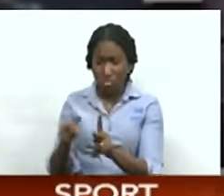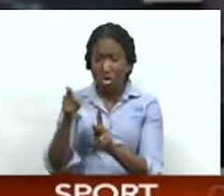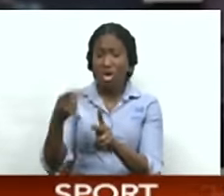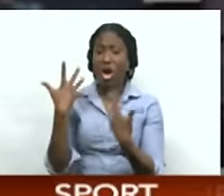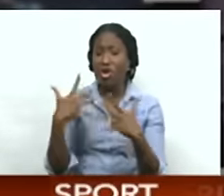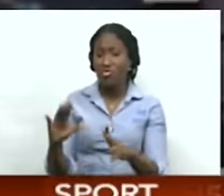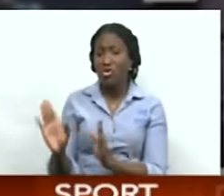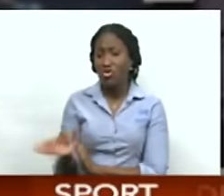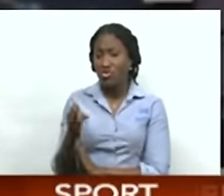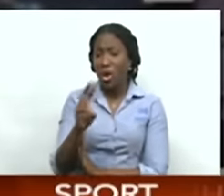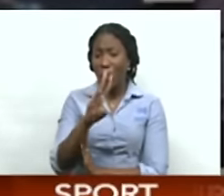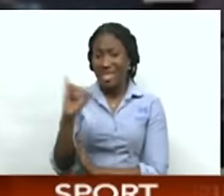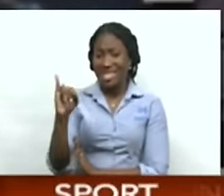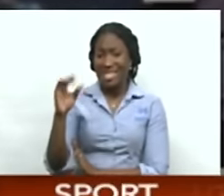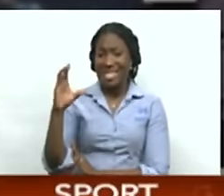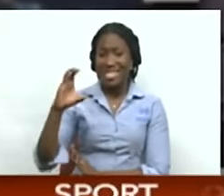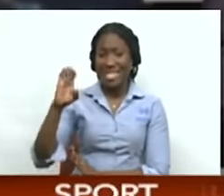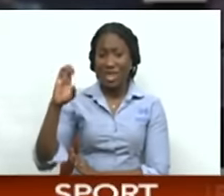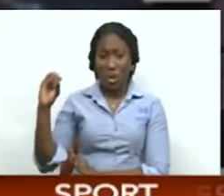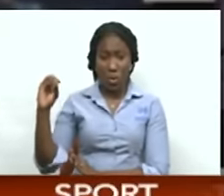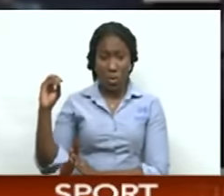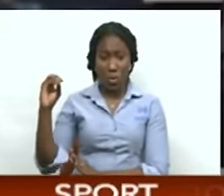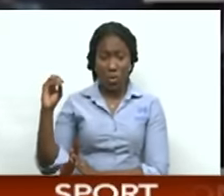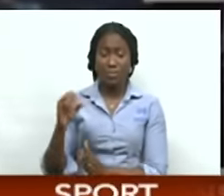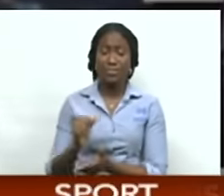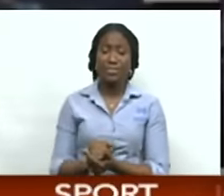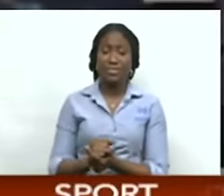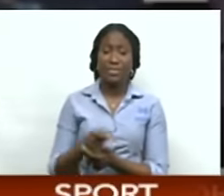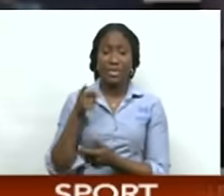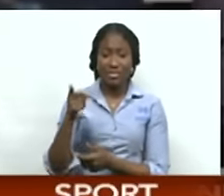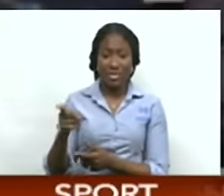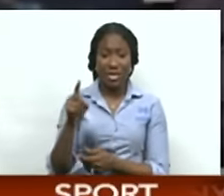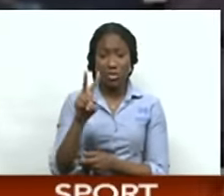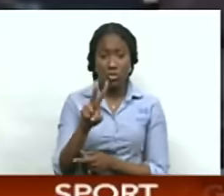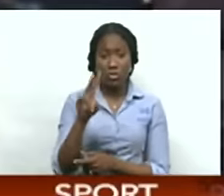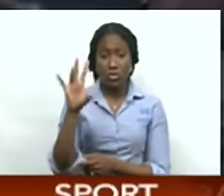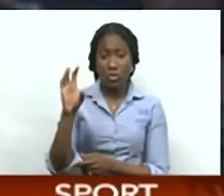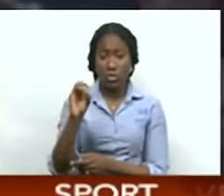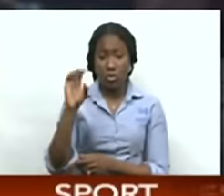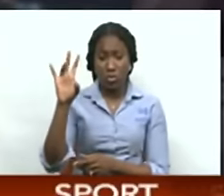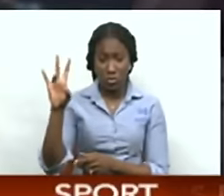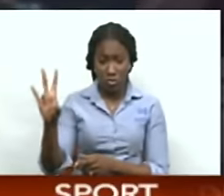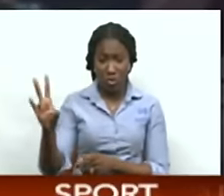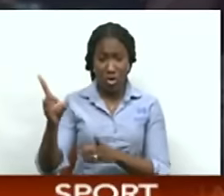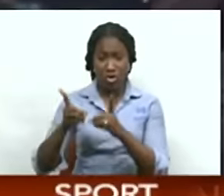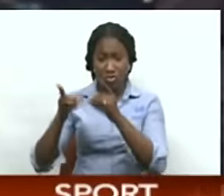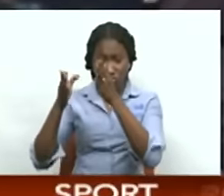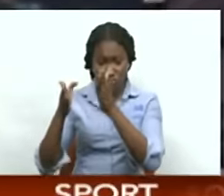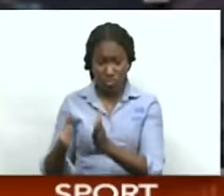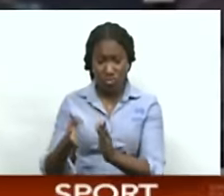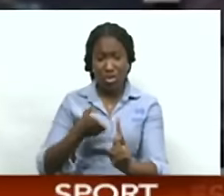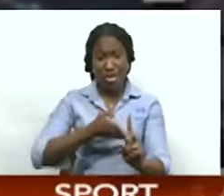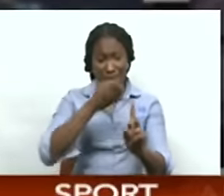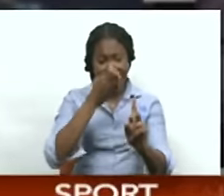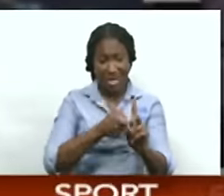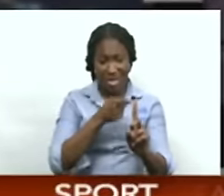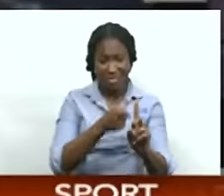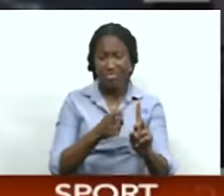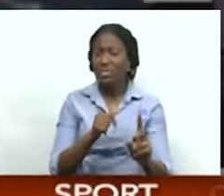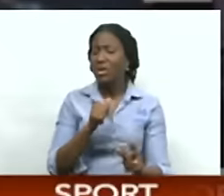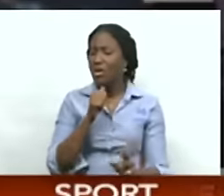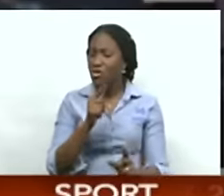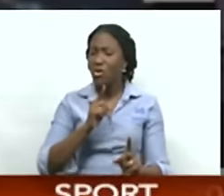Chris Dering, 2007 ICC Men's World Cup Managing Director, is one of those uncertain about whether the overlapping